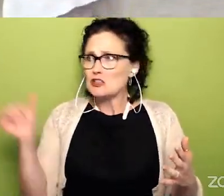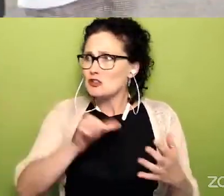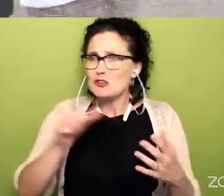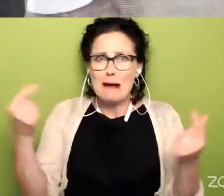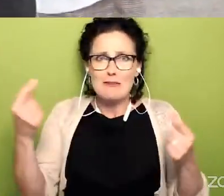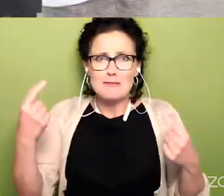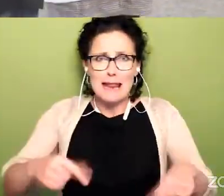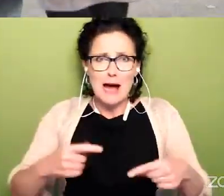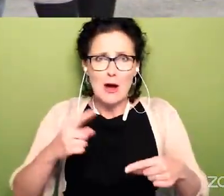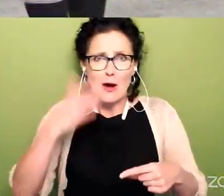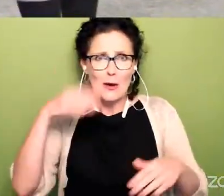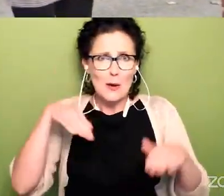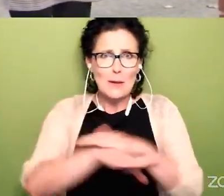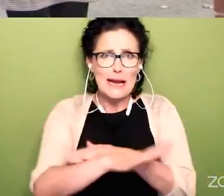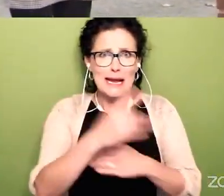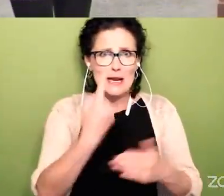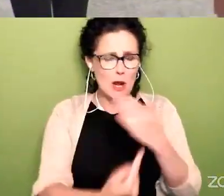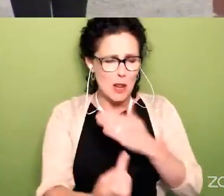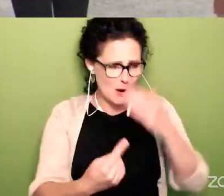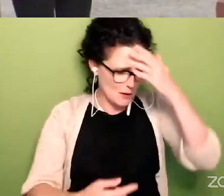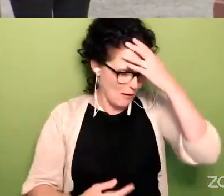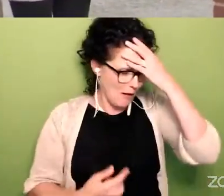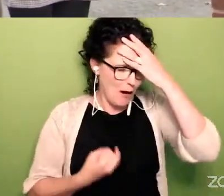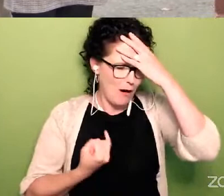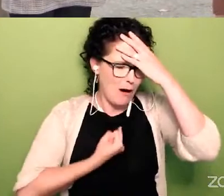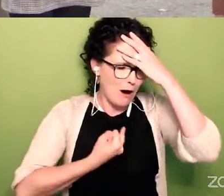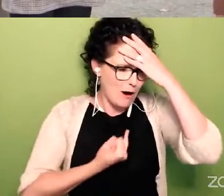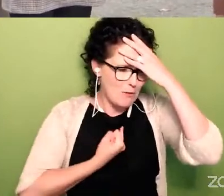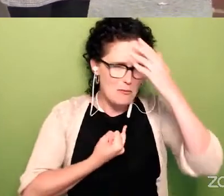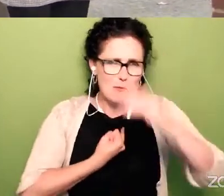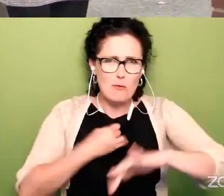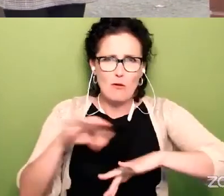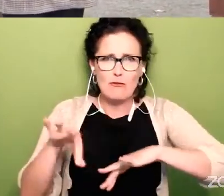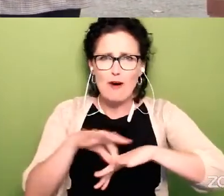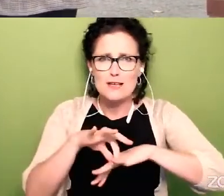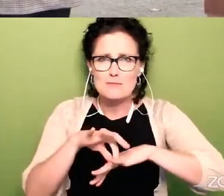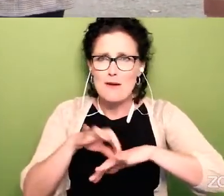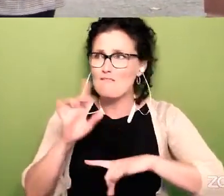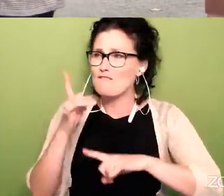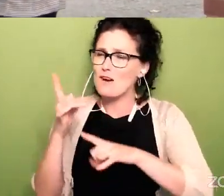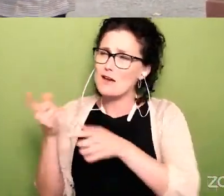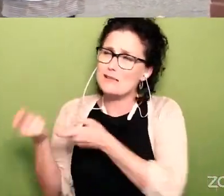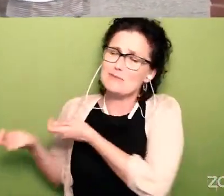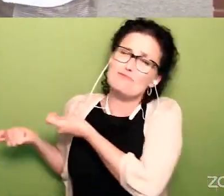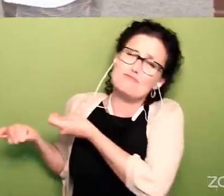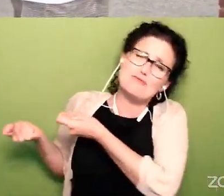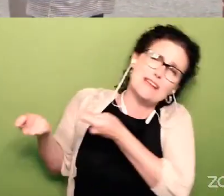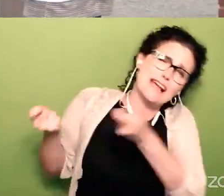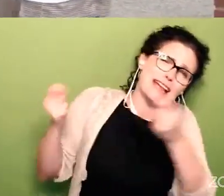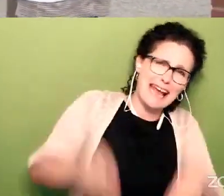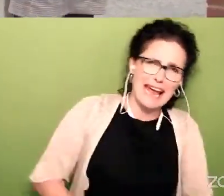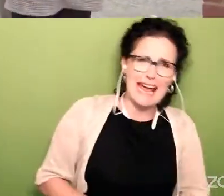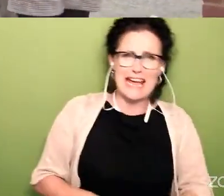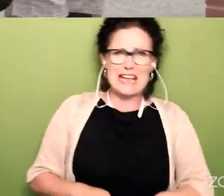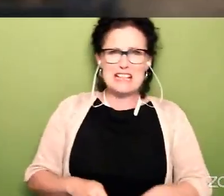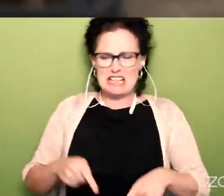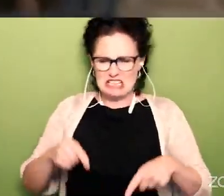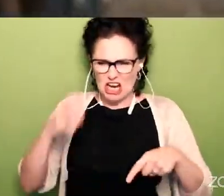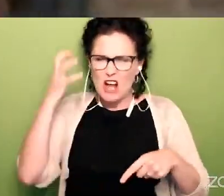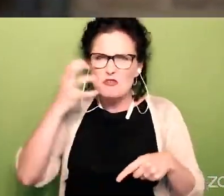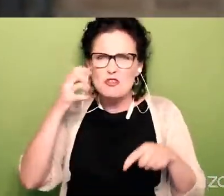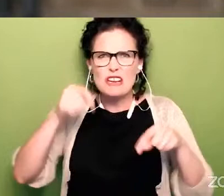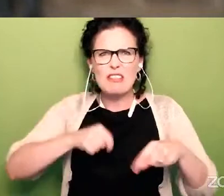this Coventry, leaving all of her family. Then I'm telling her about the naked woman, and now I've let her go into this